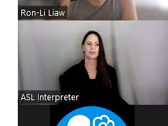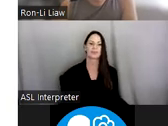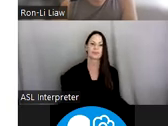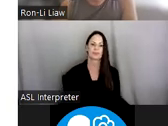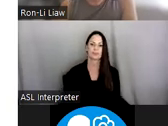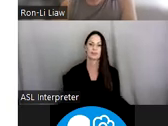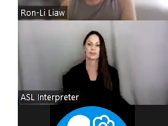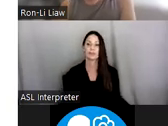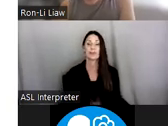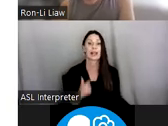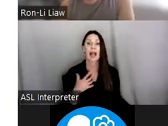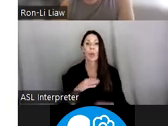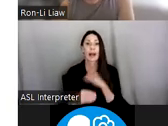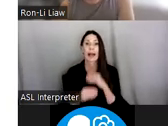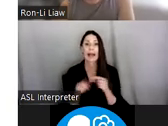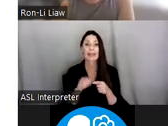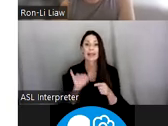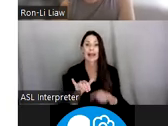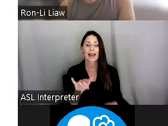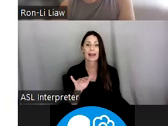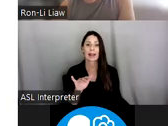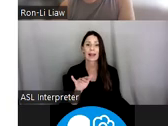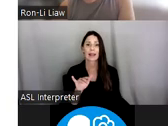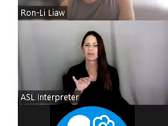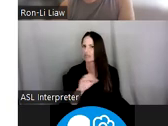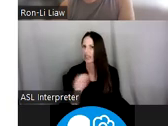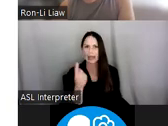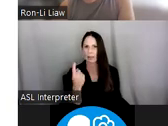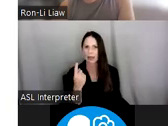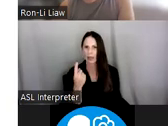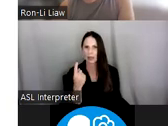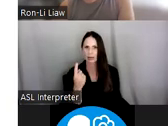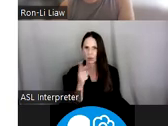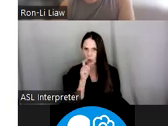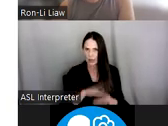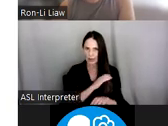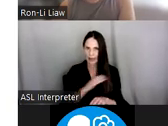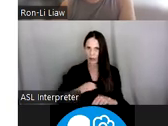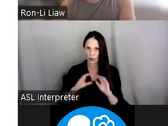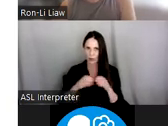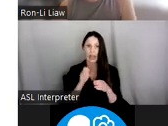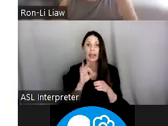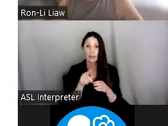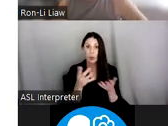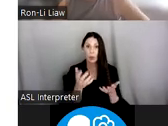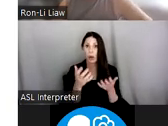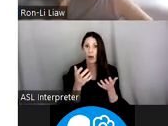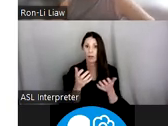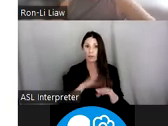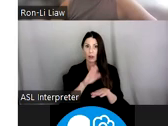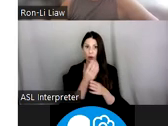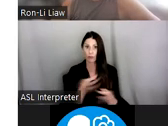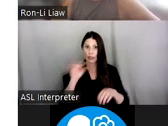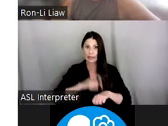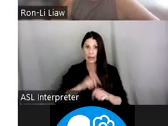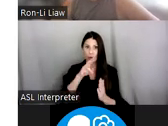I'm just gonna add on to that stuff. And anybody on the council, if you guys want on your free time to read over the